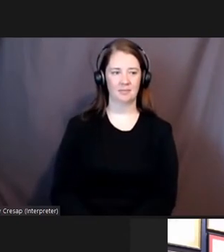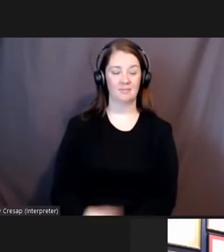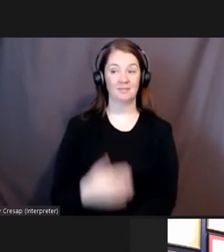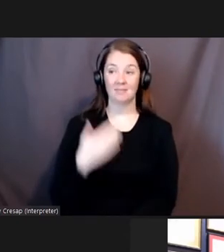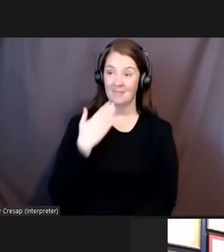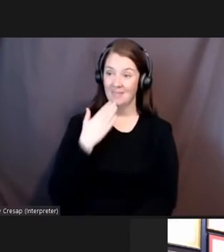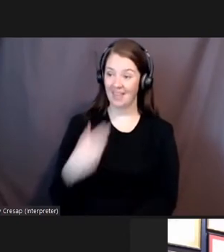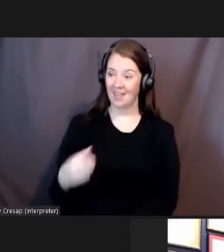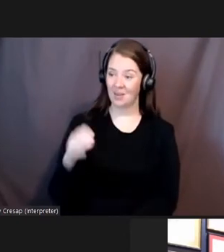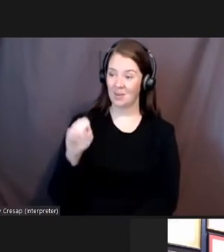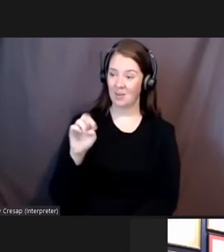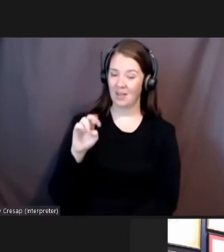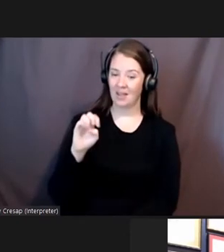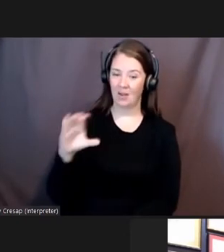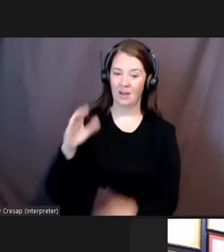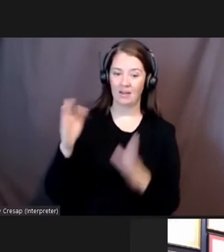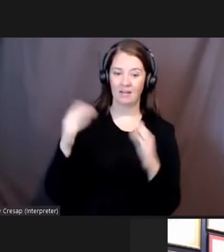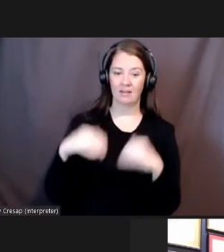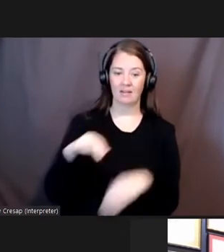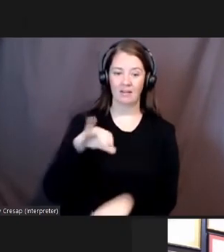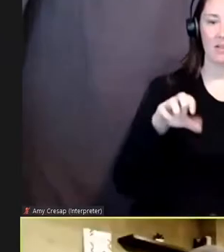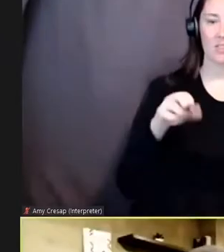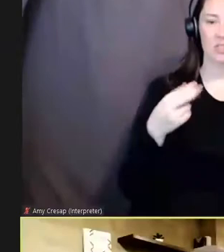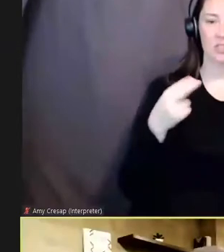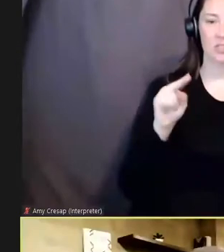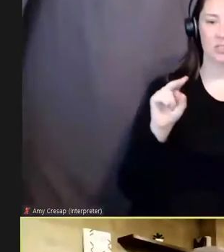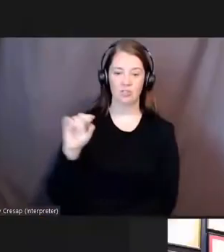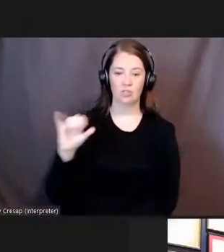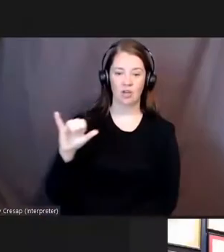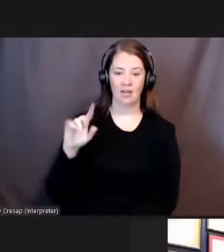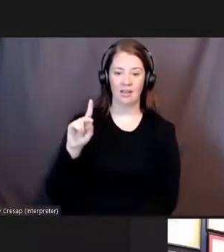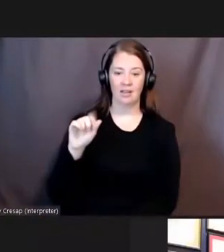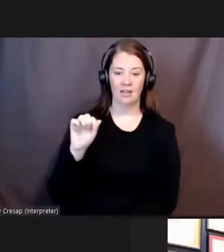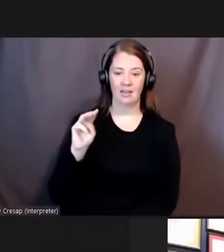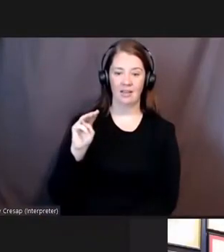Thank you, Eric. Johnny Campus, are you there?